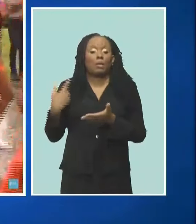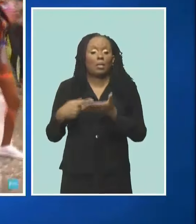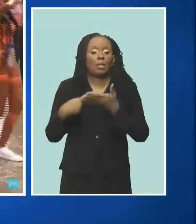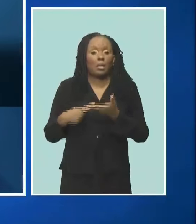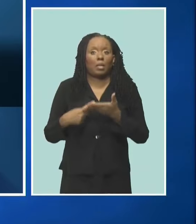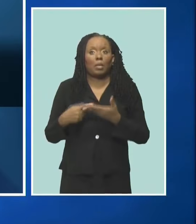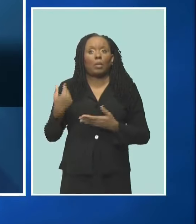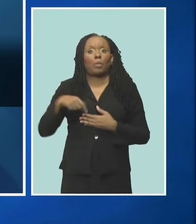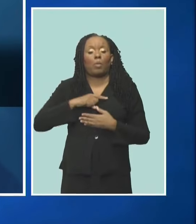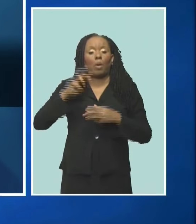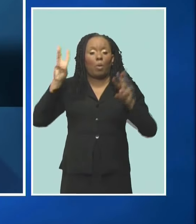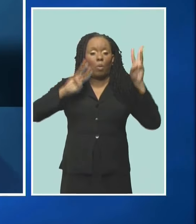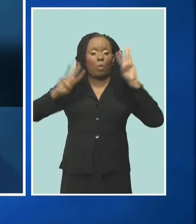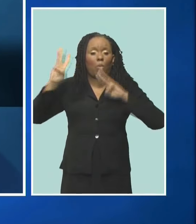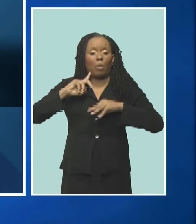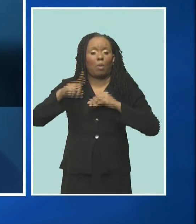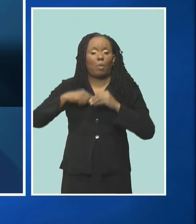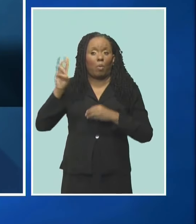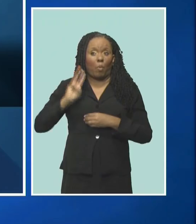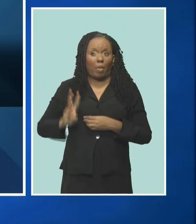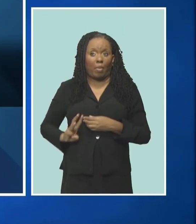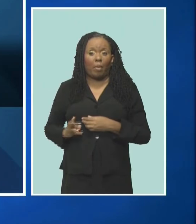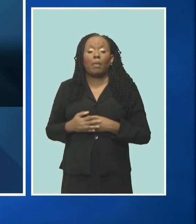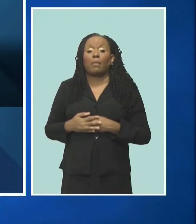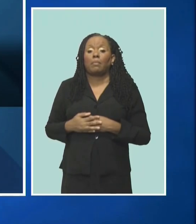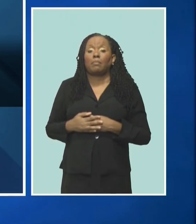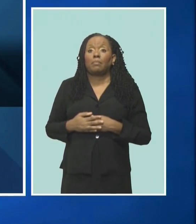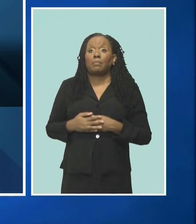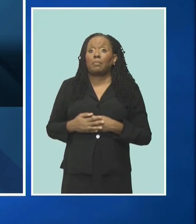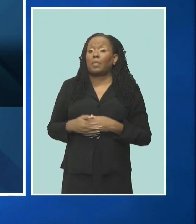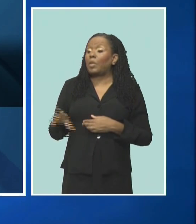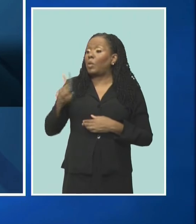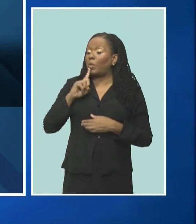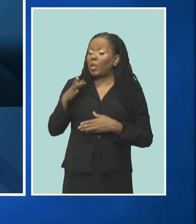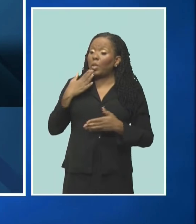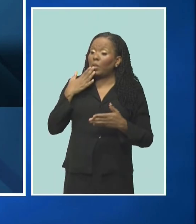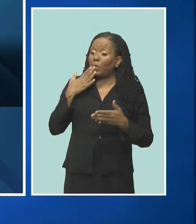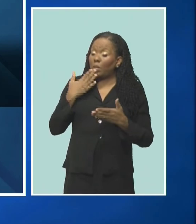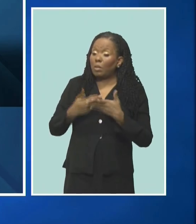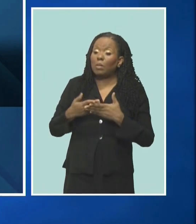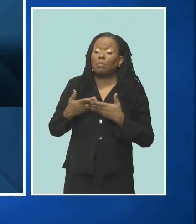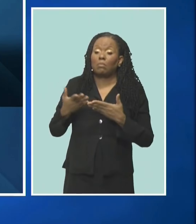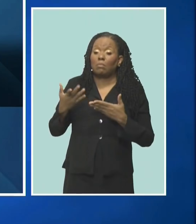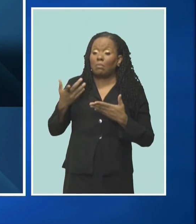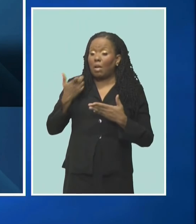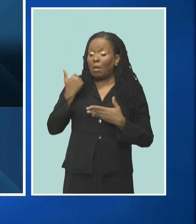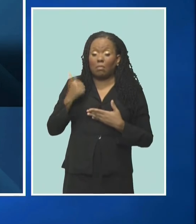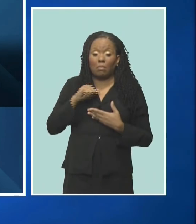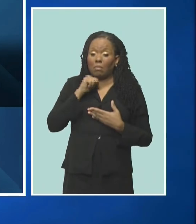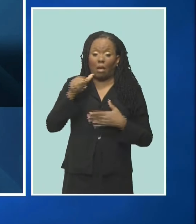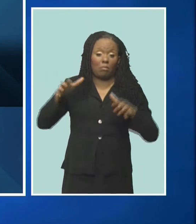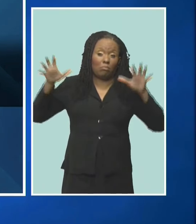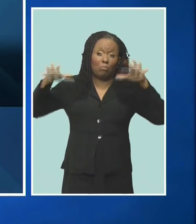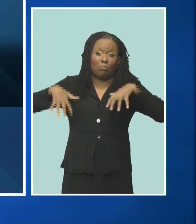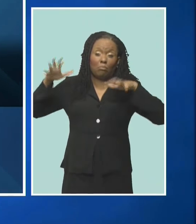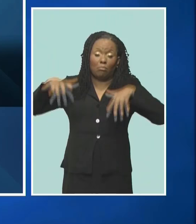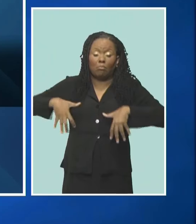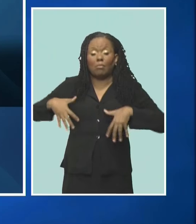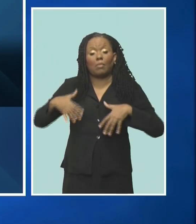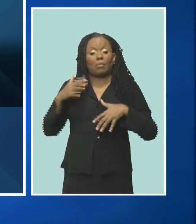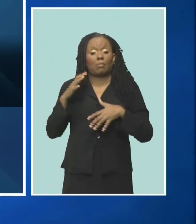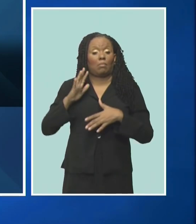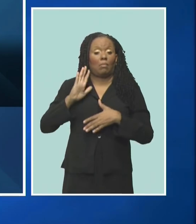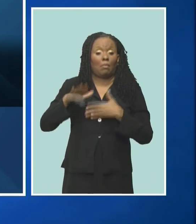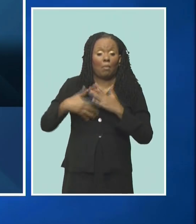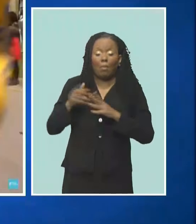about the weather. It actually worked out that we didn't have any wastage from the breakfast because almost every single person